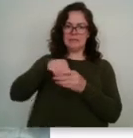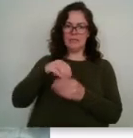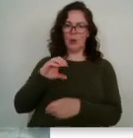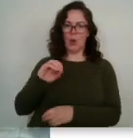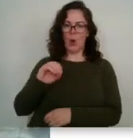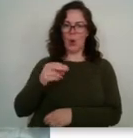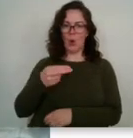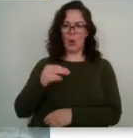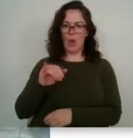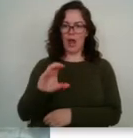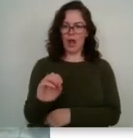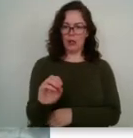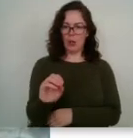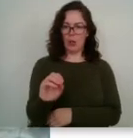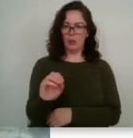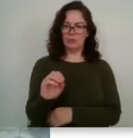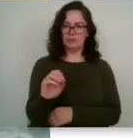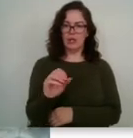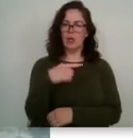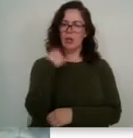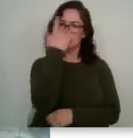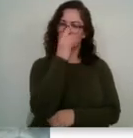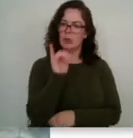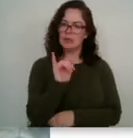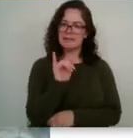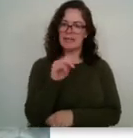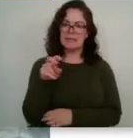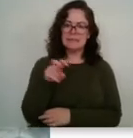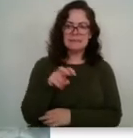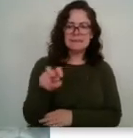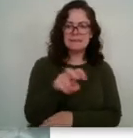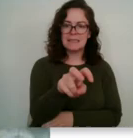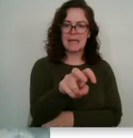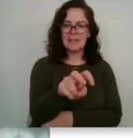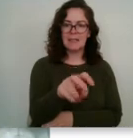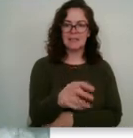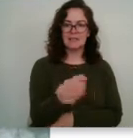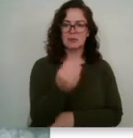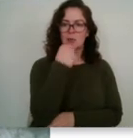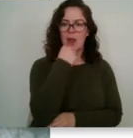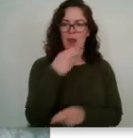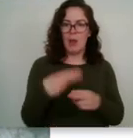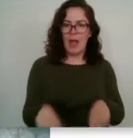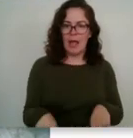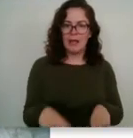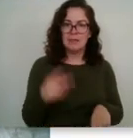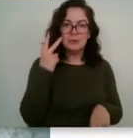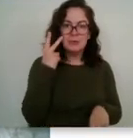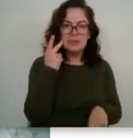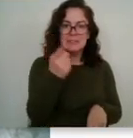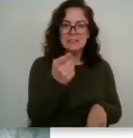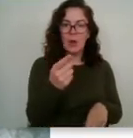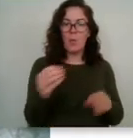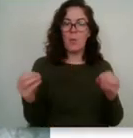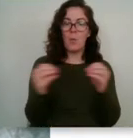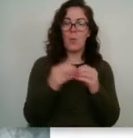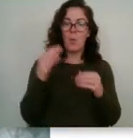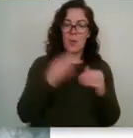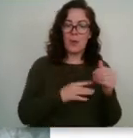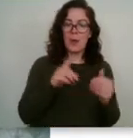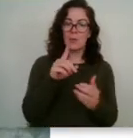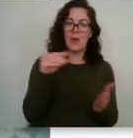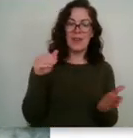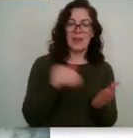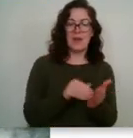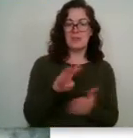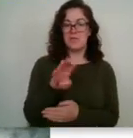is shaped like a snake swallowing an egg. It's more than 1,400 feet long. So